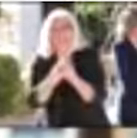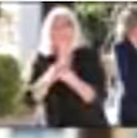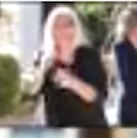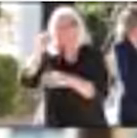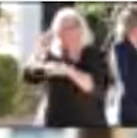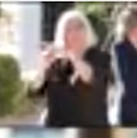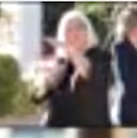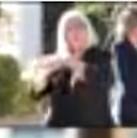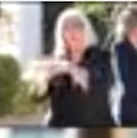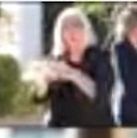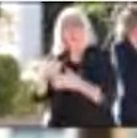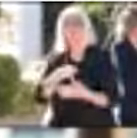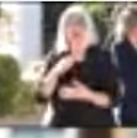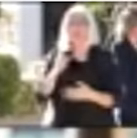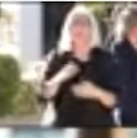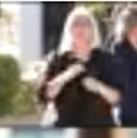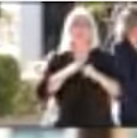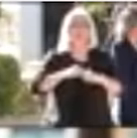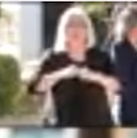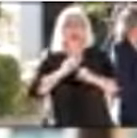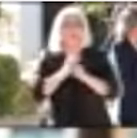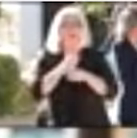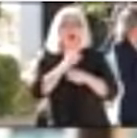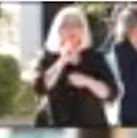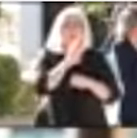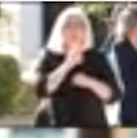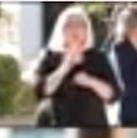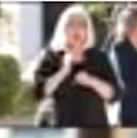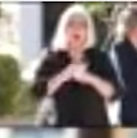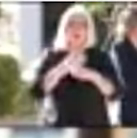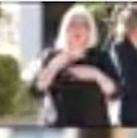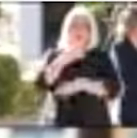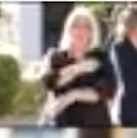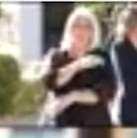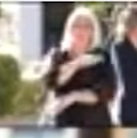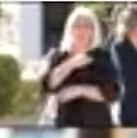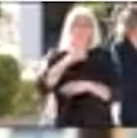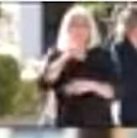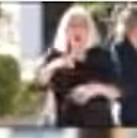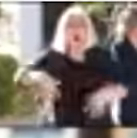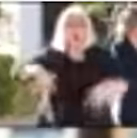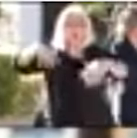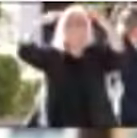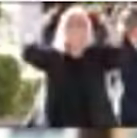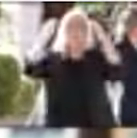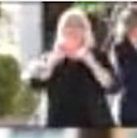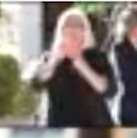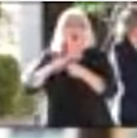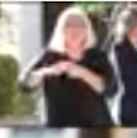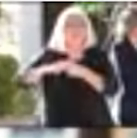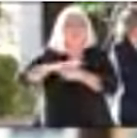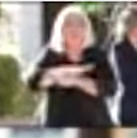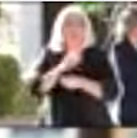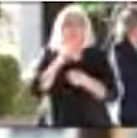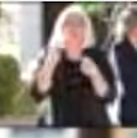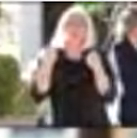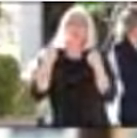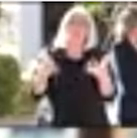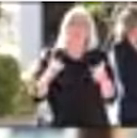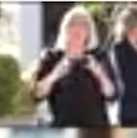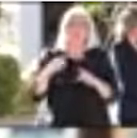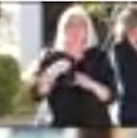being overwhelmed and overburdened, overcrowded. It's the lifeline of our